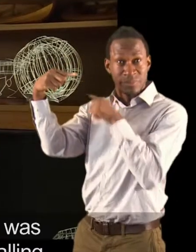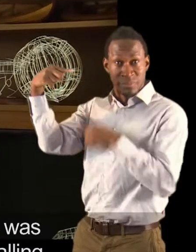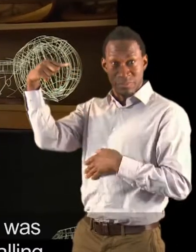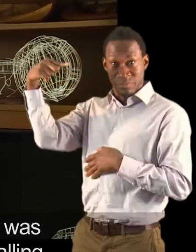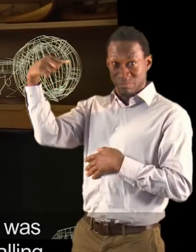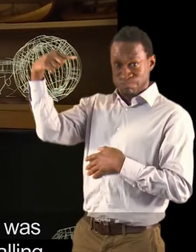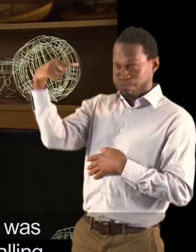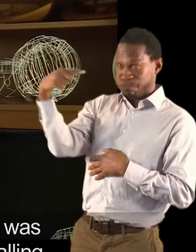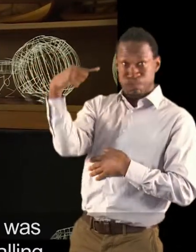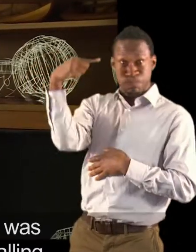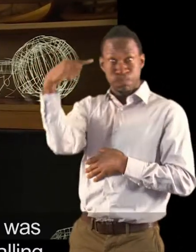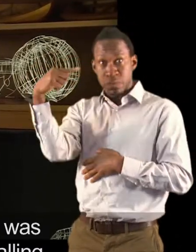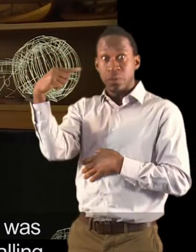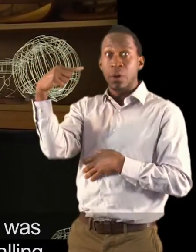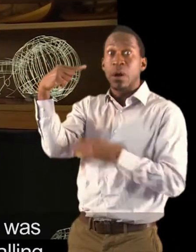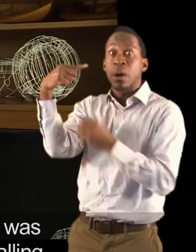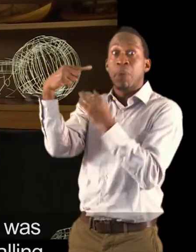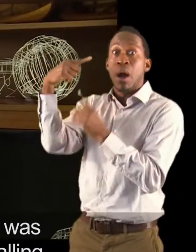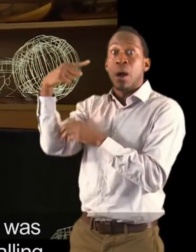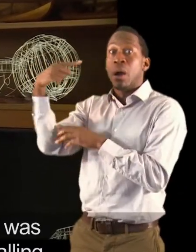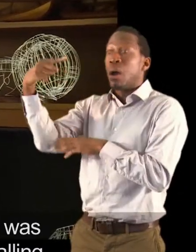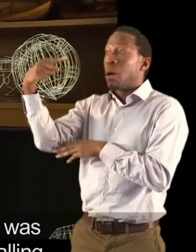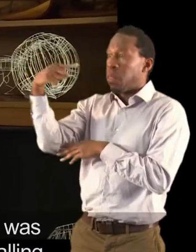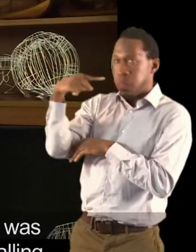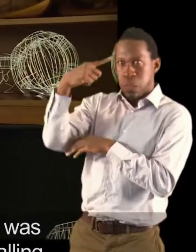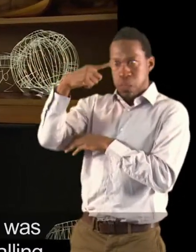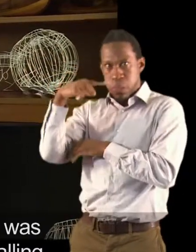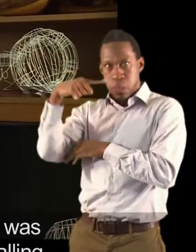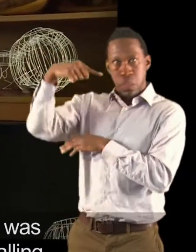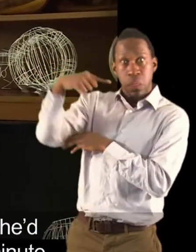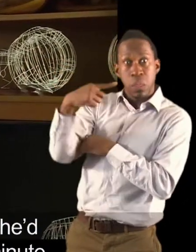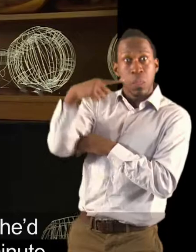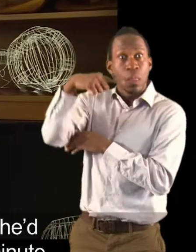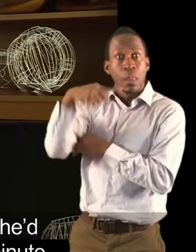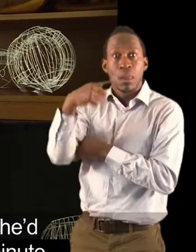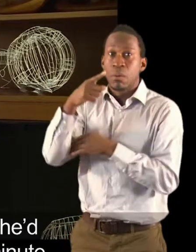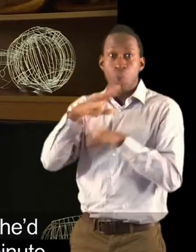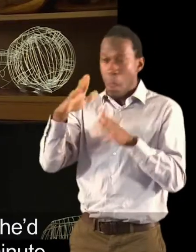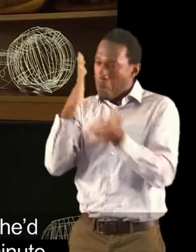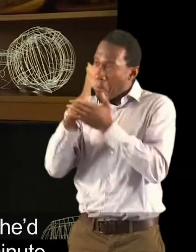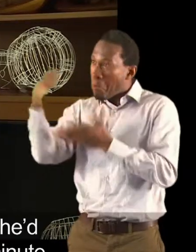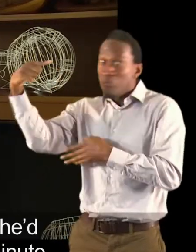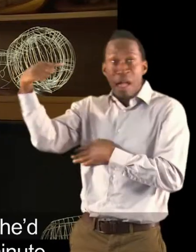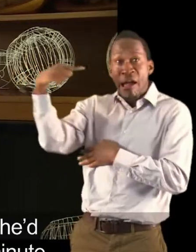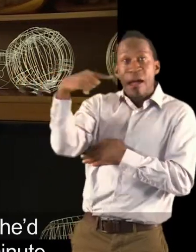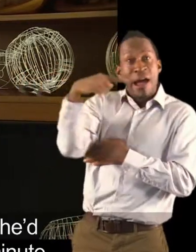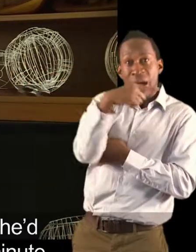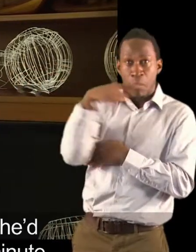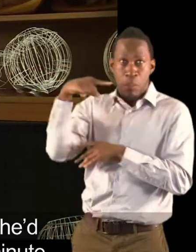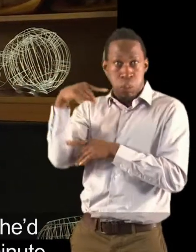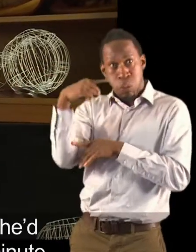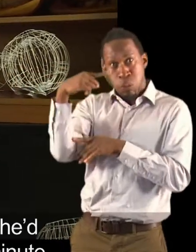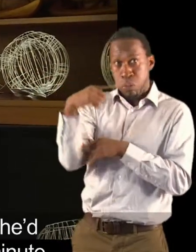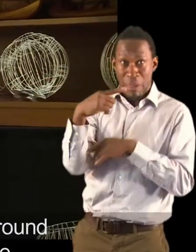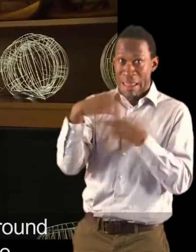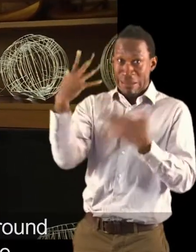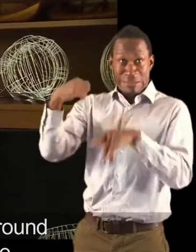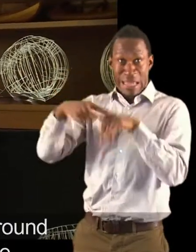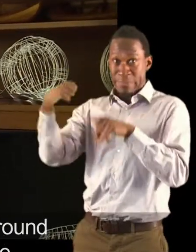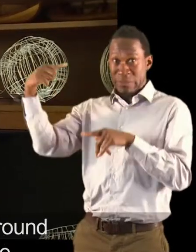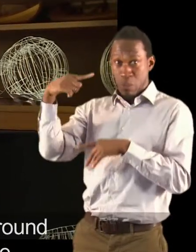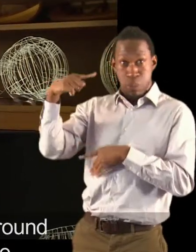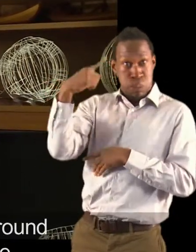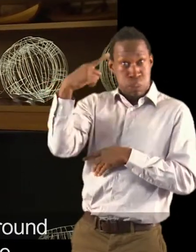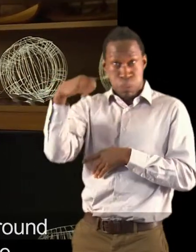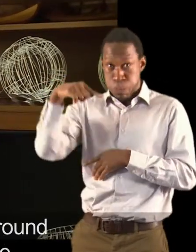bomb he was almost on the point of stalling. He wasn't quite flying, he'd have come down any minute, and he